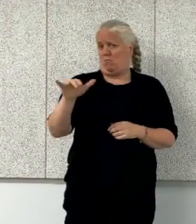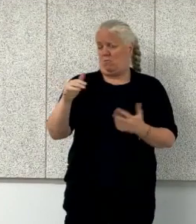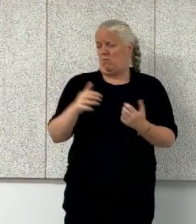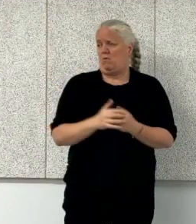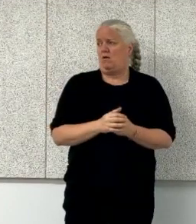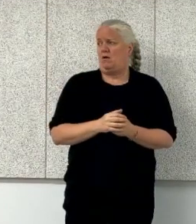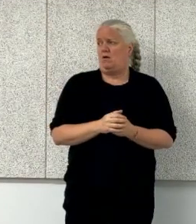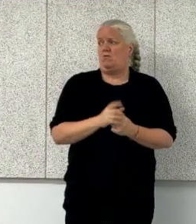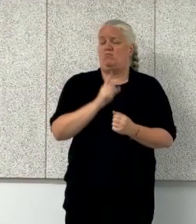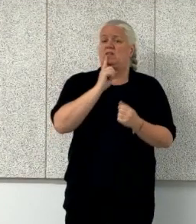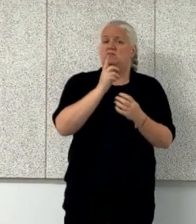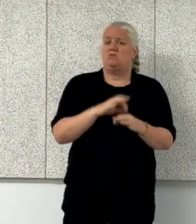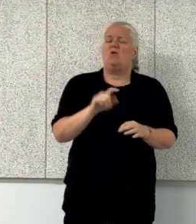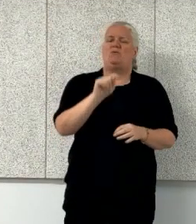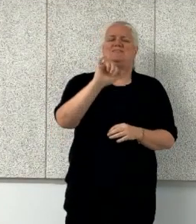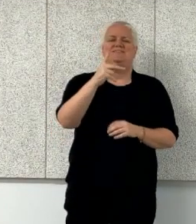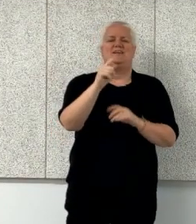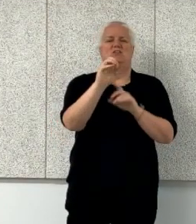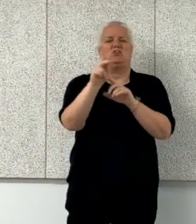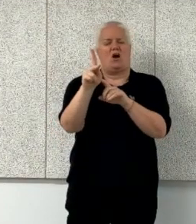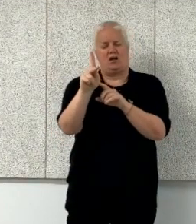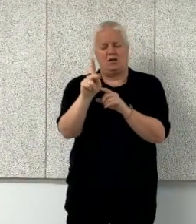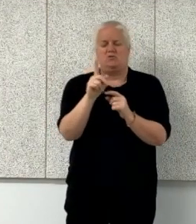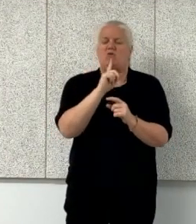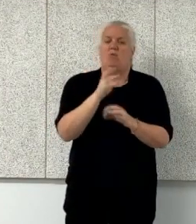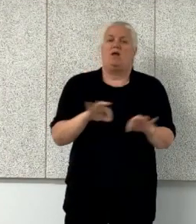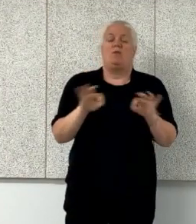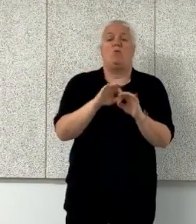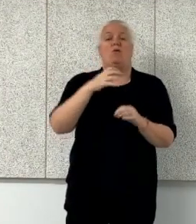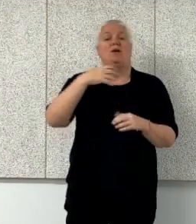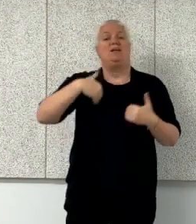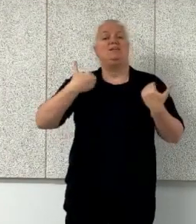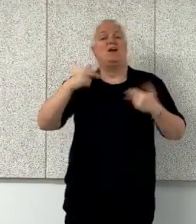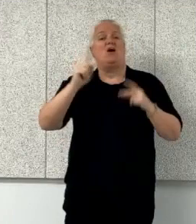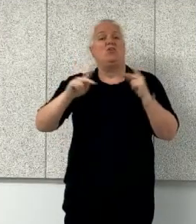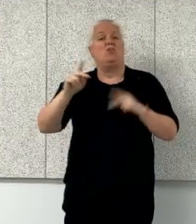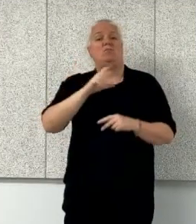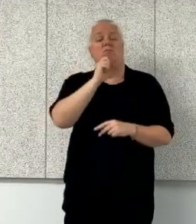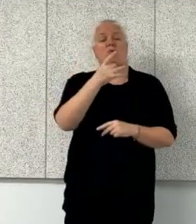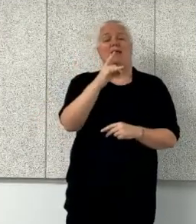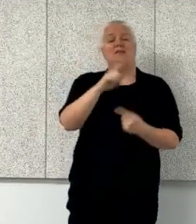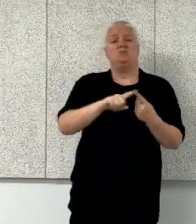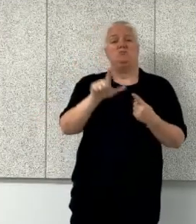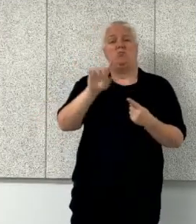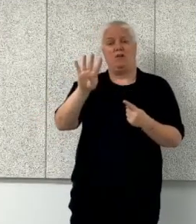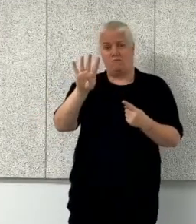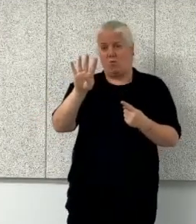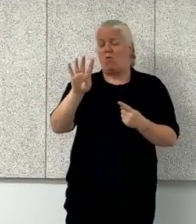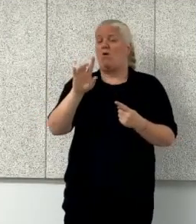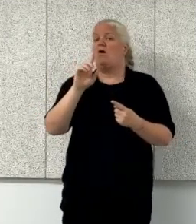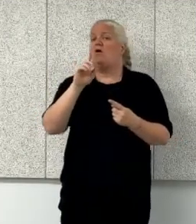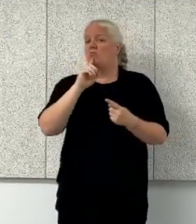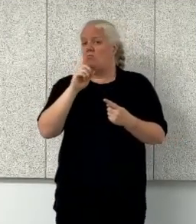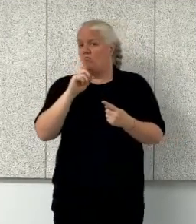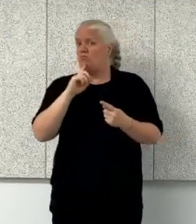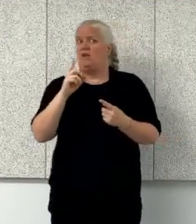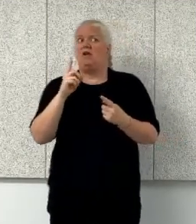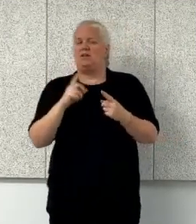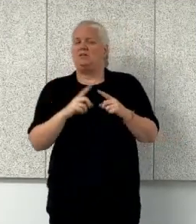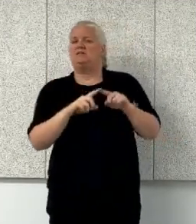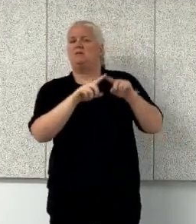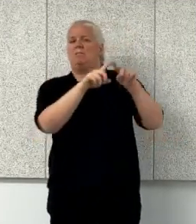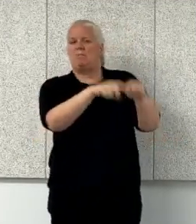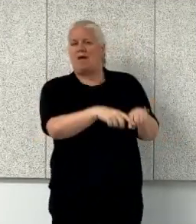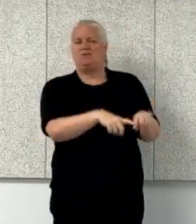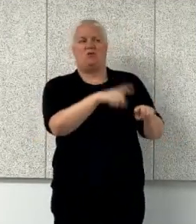actually so important. Yes. Younger generations, like 18 to 24-year-olds, place a lot more value on what random people, aka not mainstream media, not news